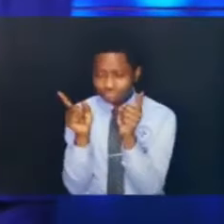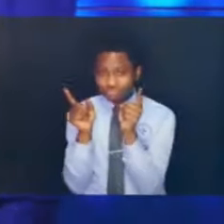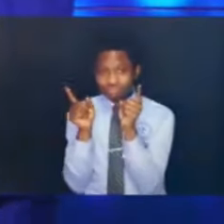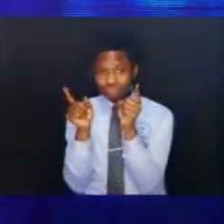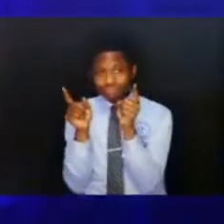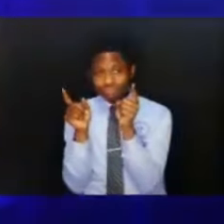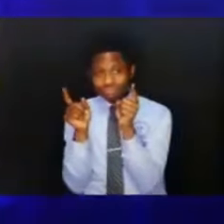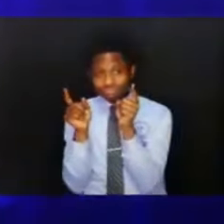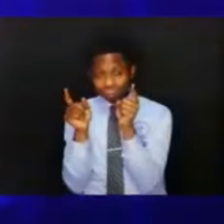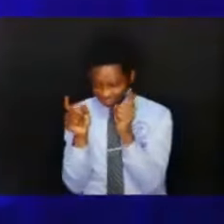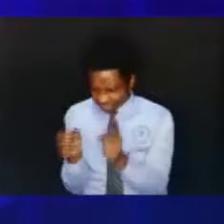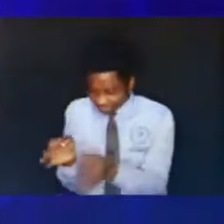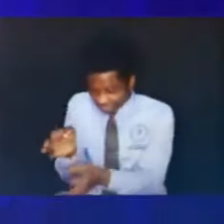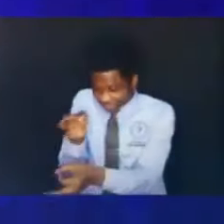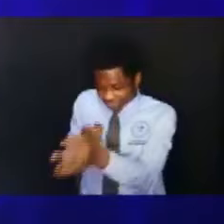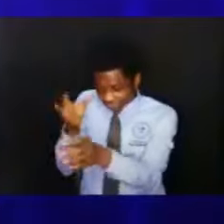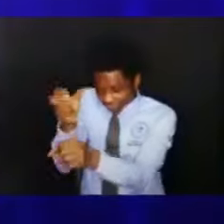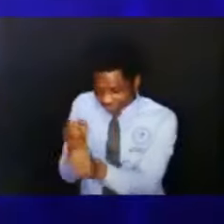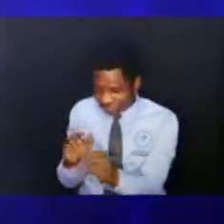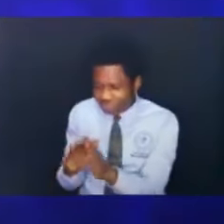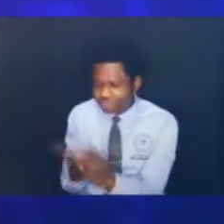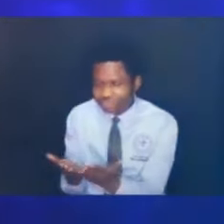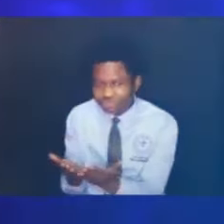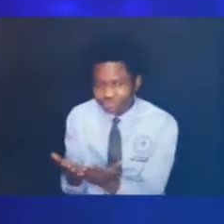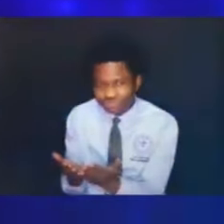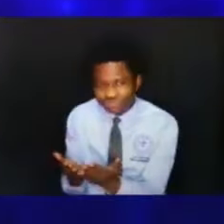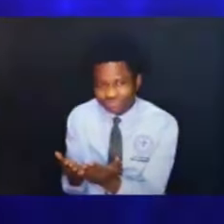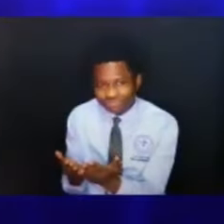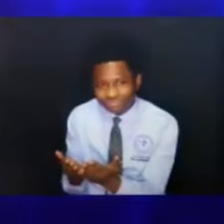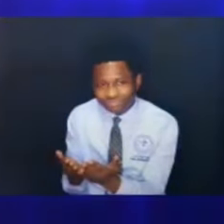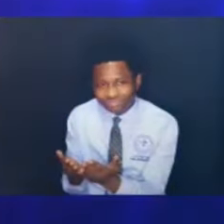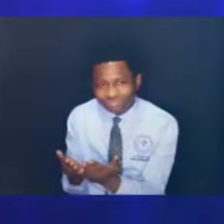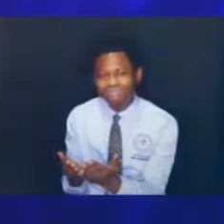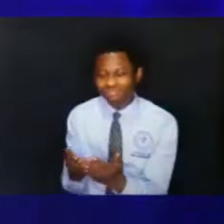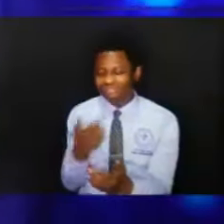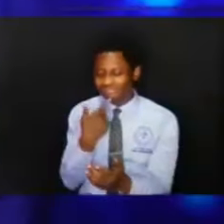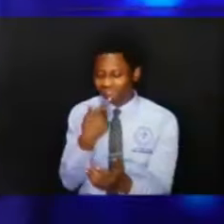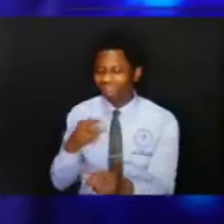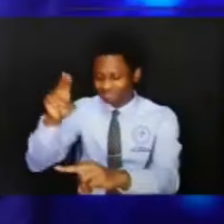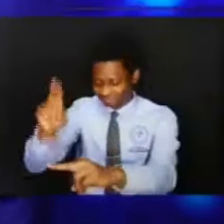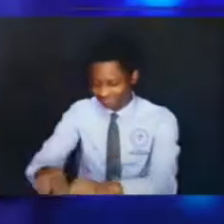Instead of receiving the books, he rather told him to sit in his office.